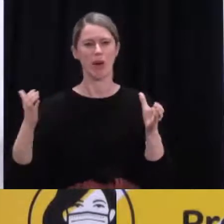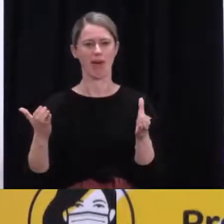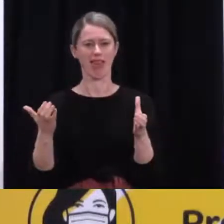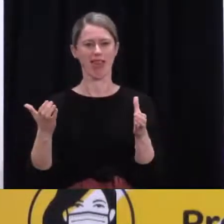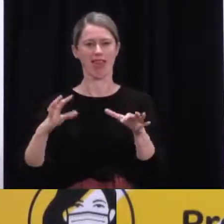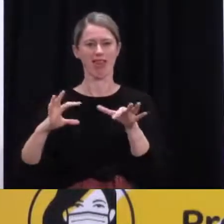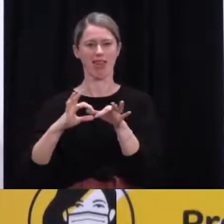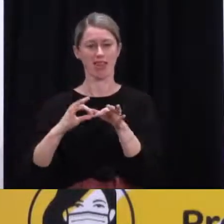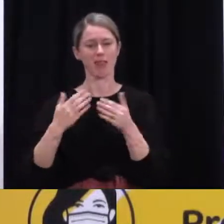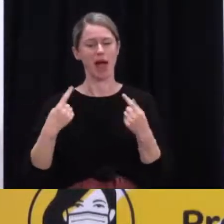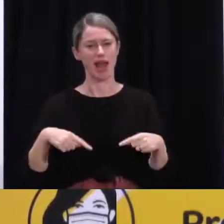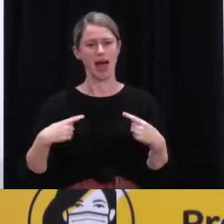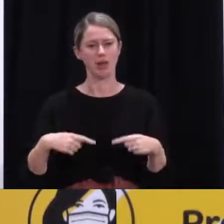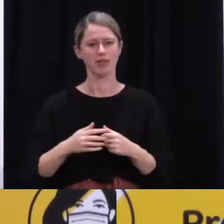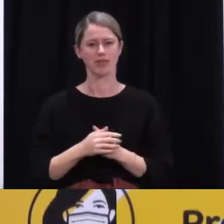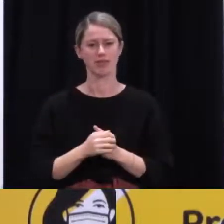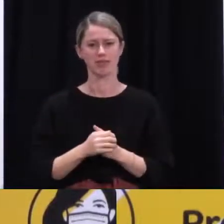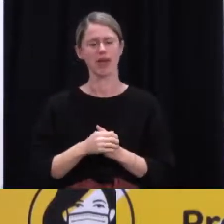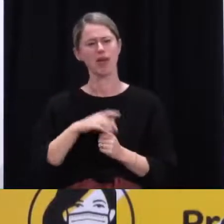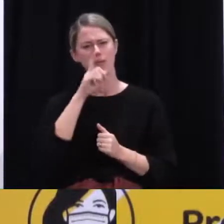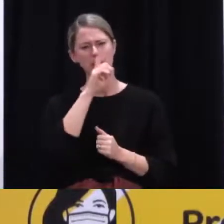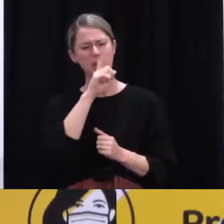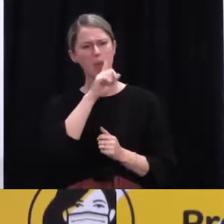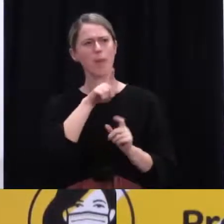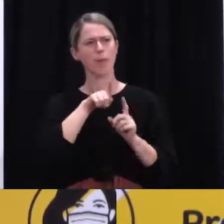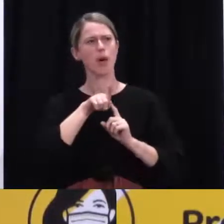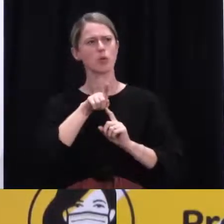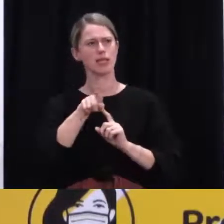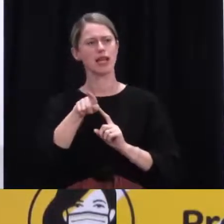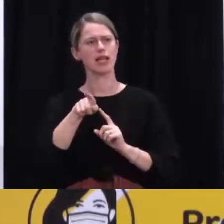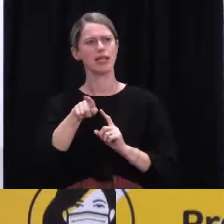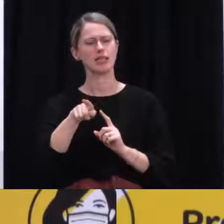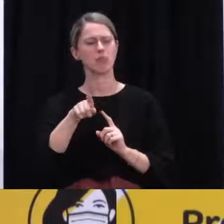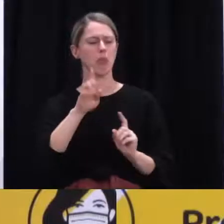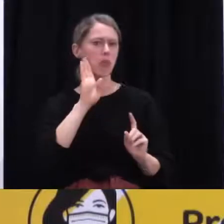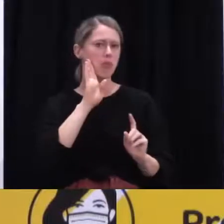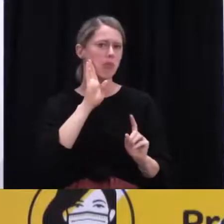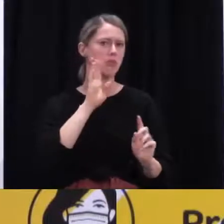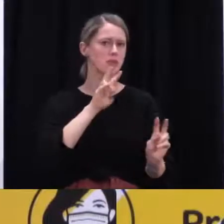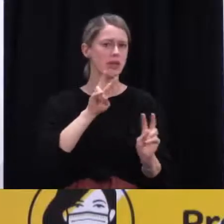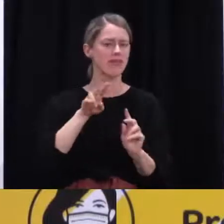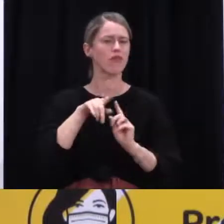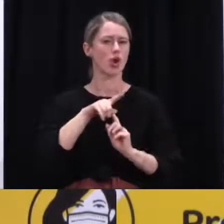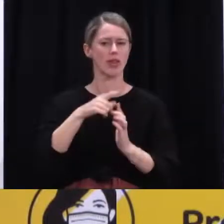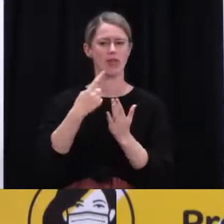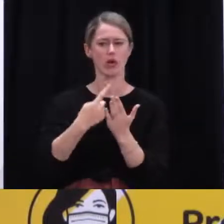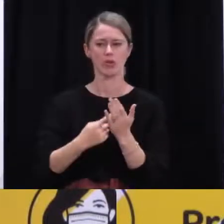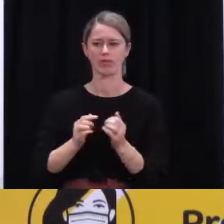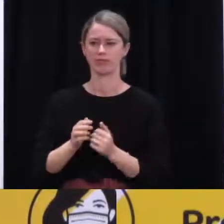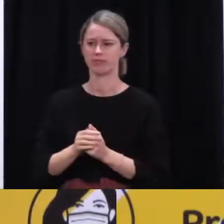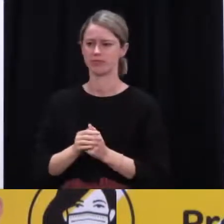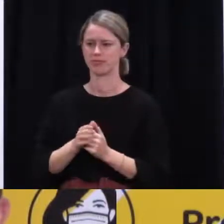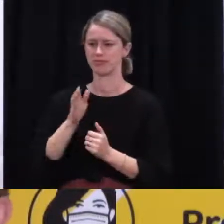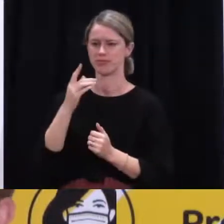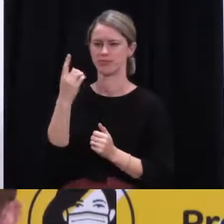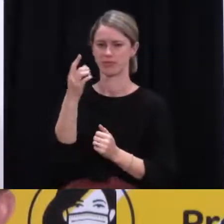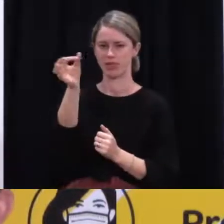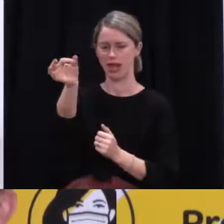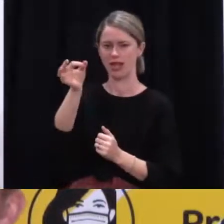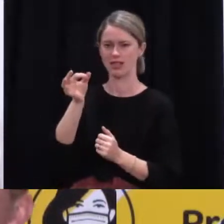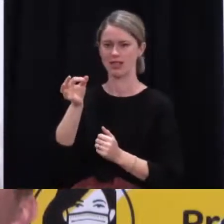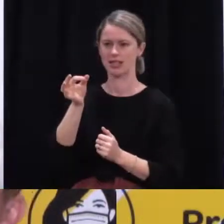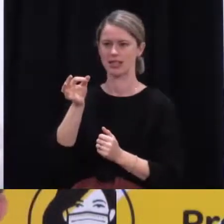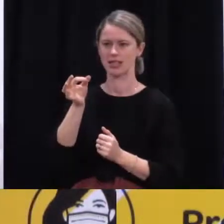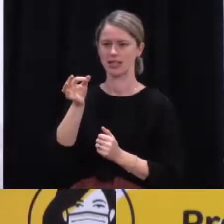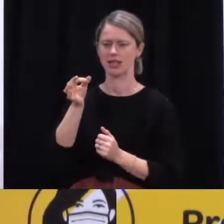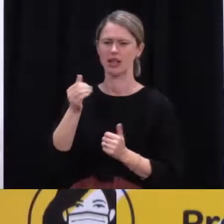they are allowed to do. But I think people are generally, from what I have seen and from what I've heard, sticking to the rules. Minister, there's been a huge demand for food parcels.